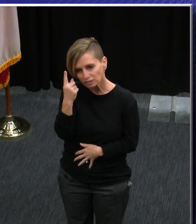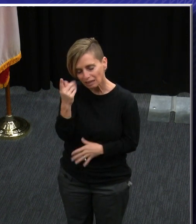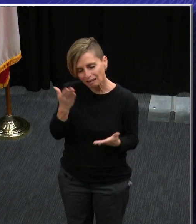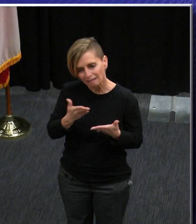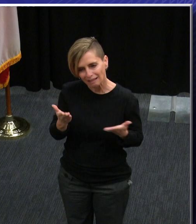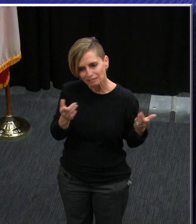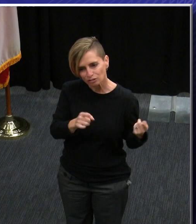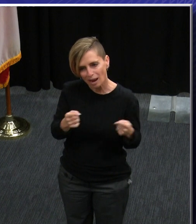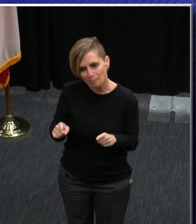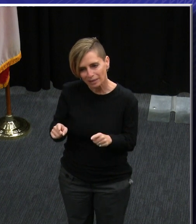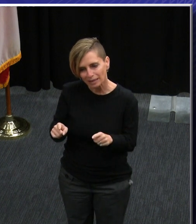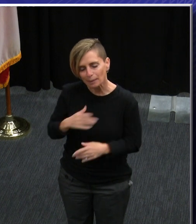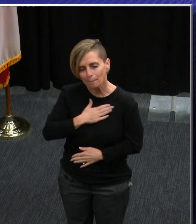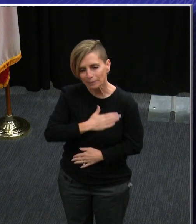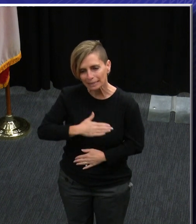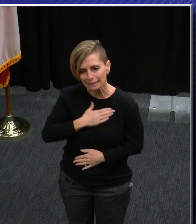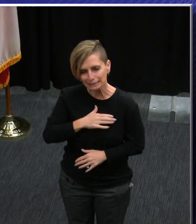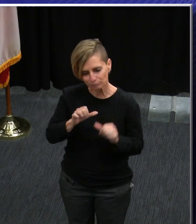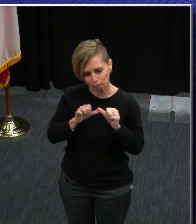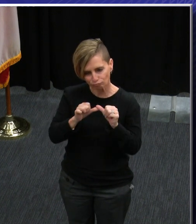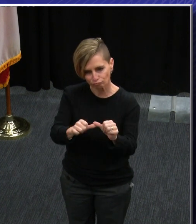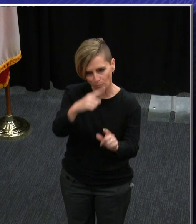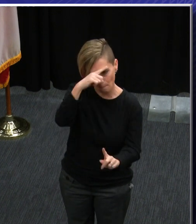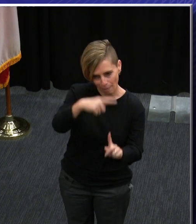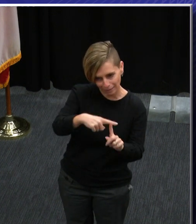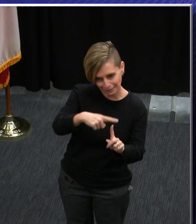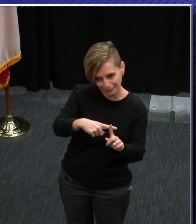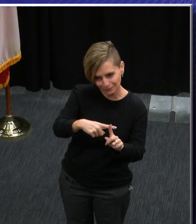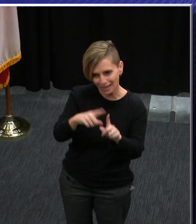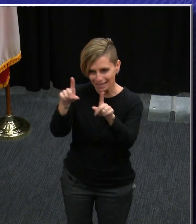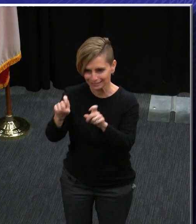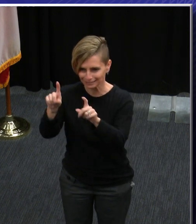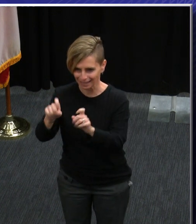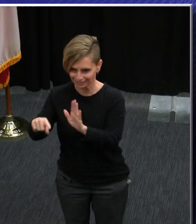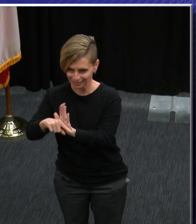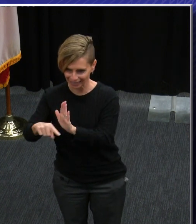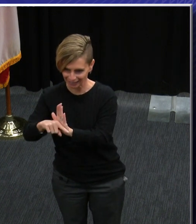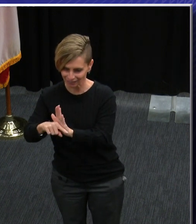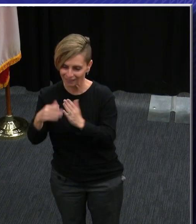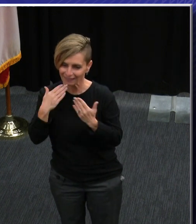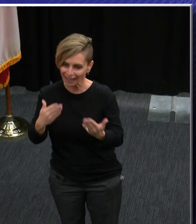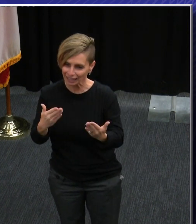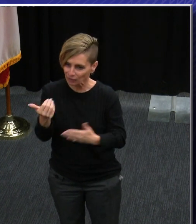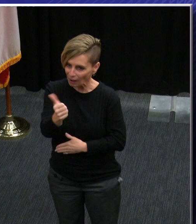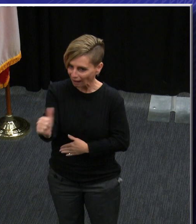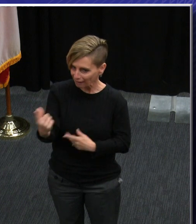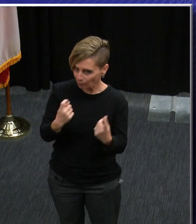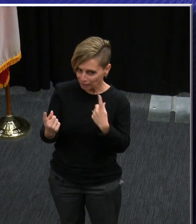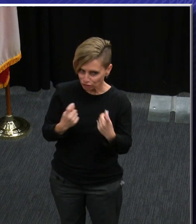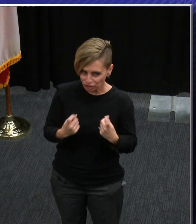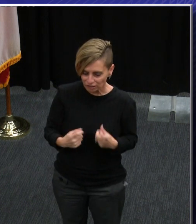positive and test negative. Thank you, and if there are any questions, we're happy to take them.